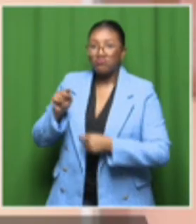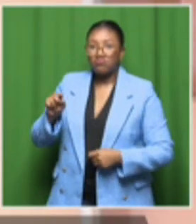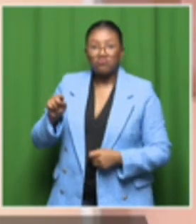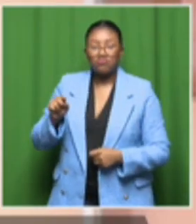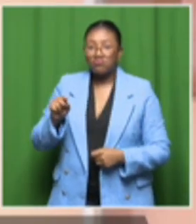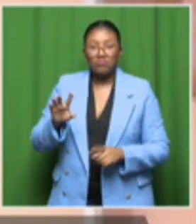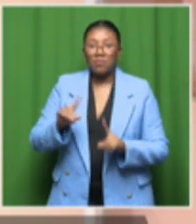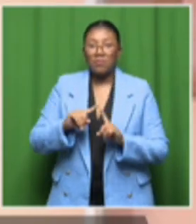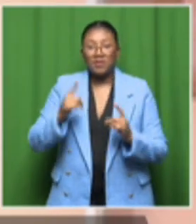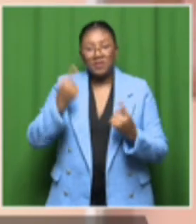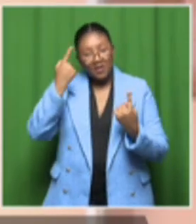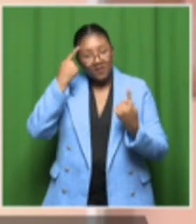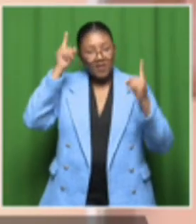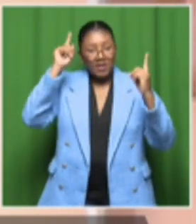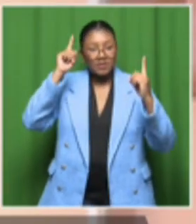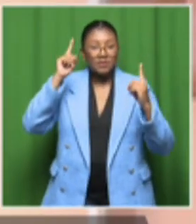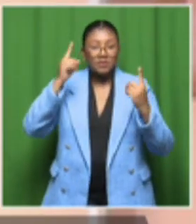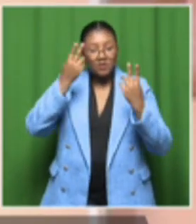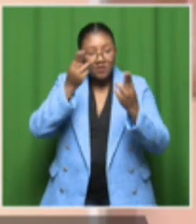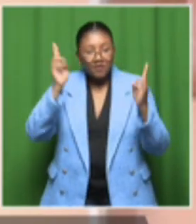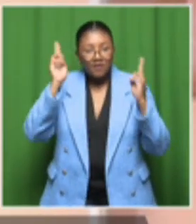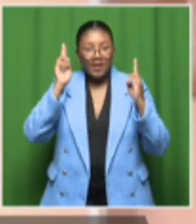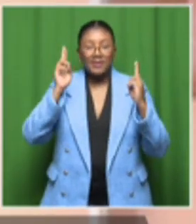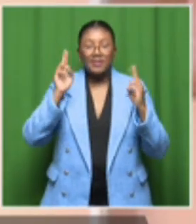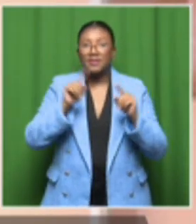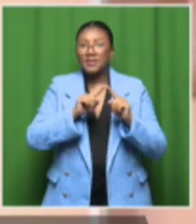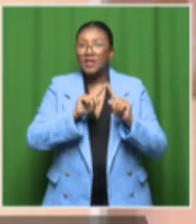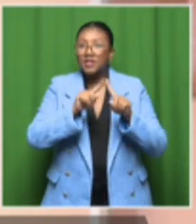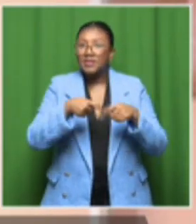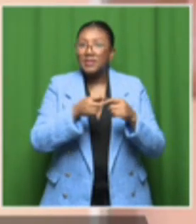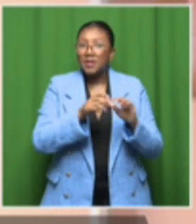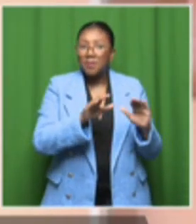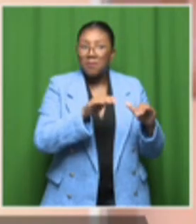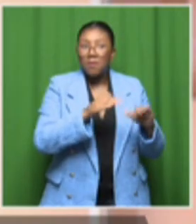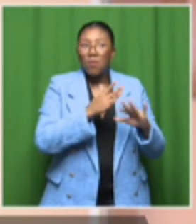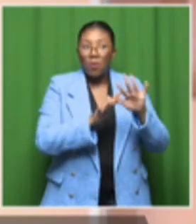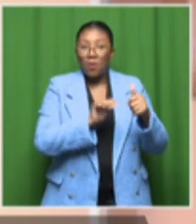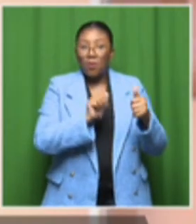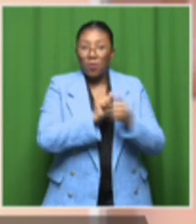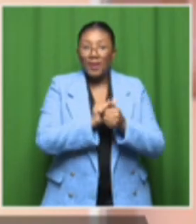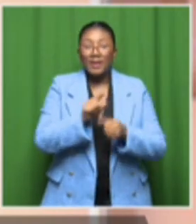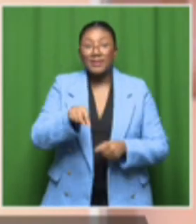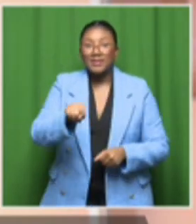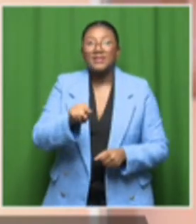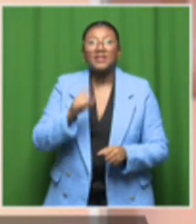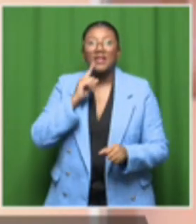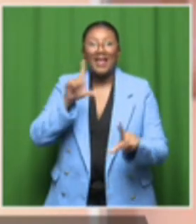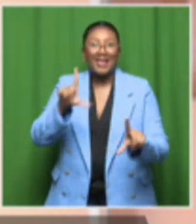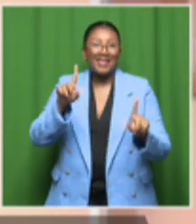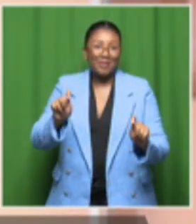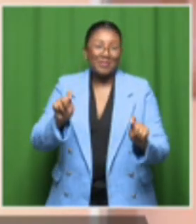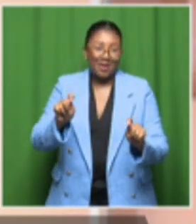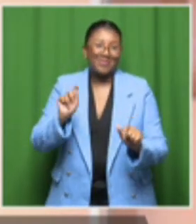bands from Wits University. Right, currently we're working on an event that we're going to be having in Cape Town, still with